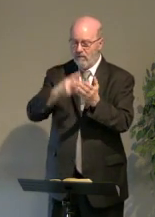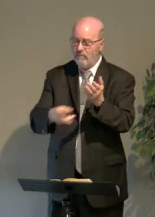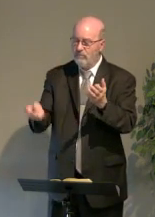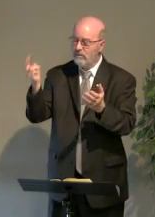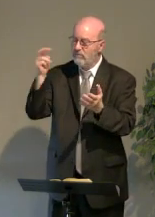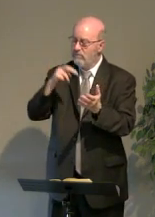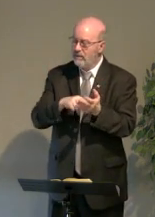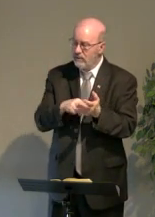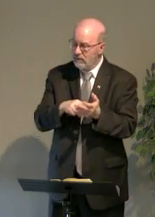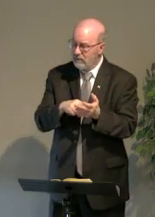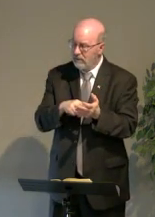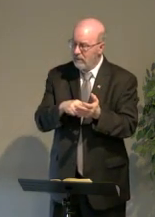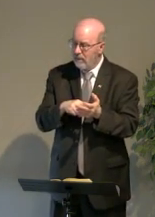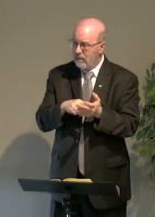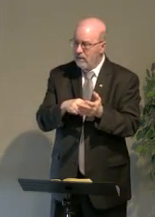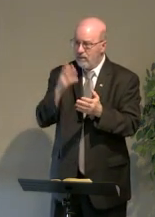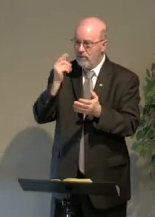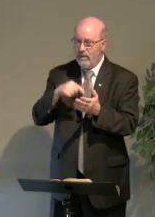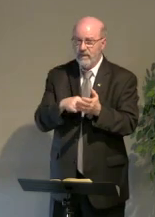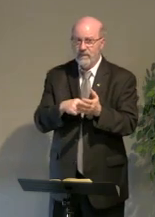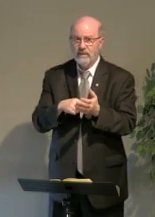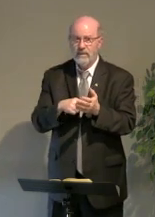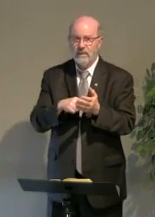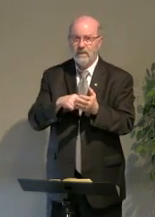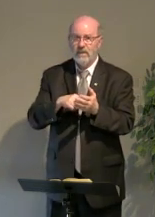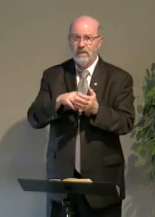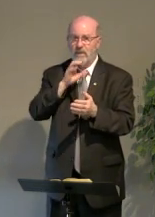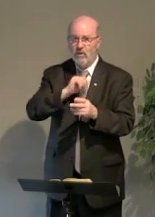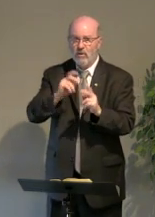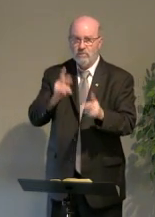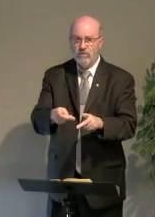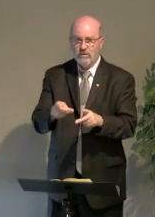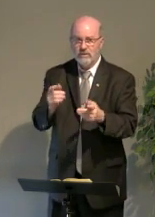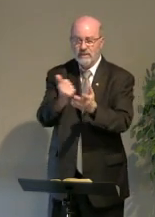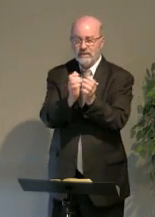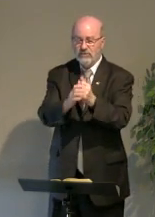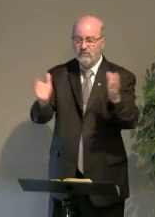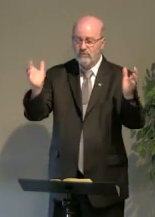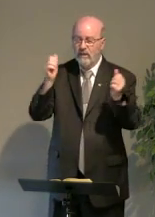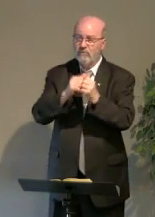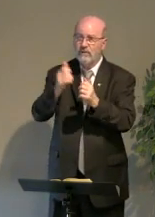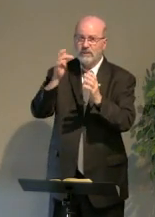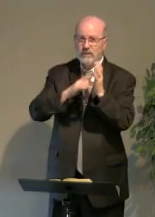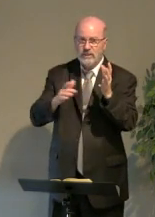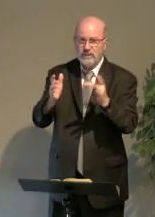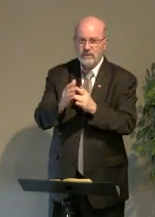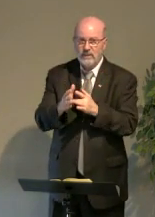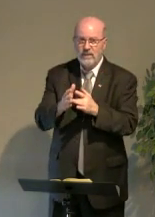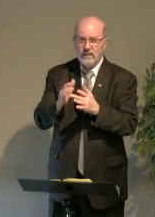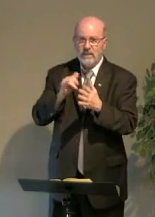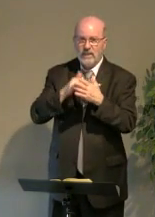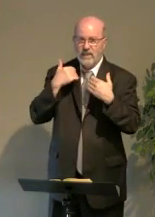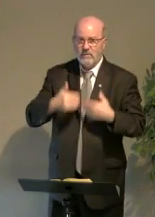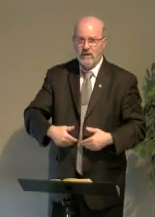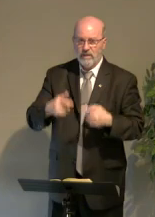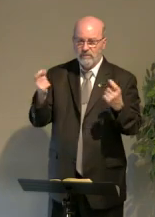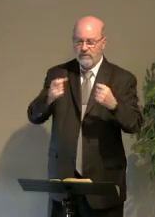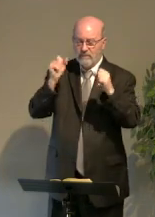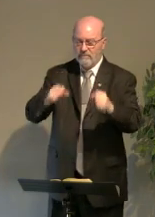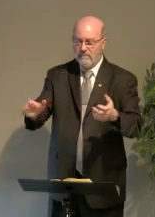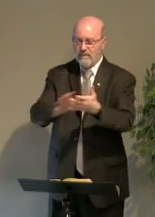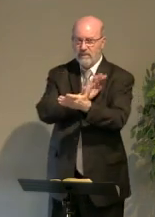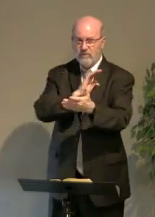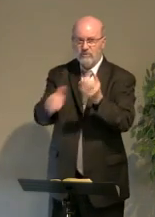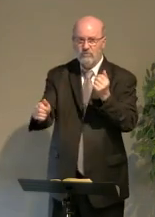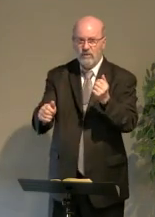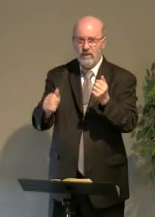likeness of his resurrection, knowing this, that our old man is crucified with him, that the body of sin